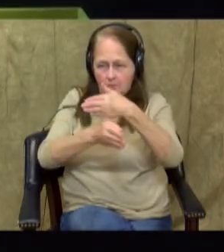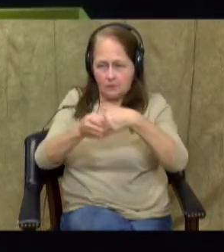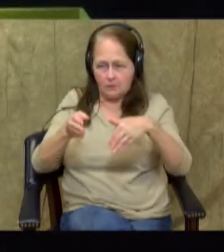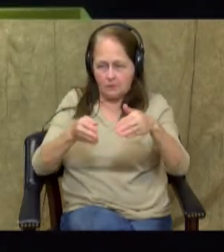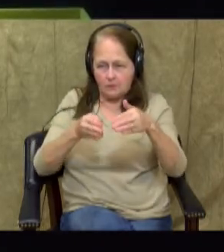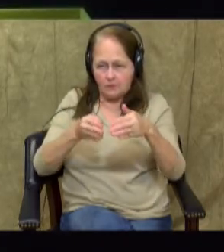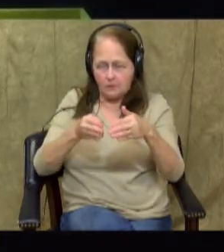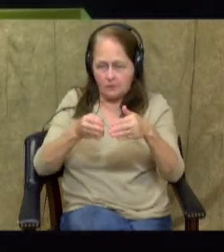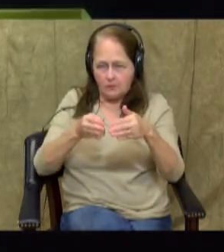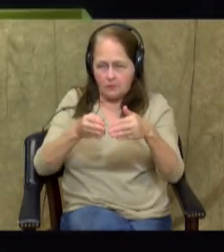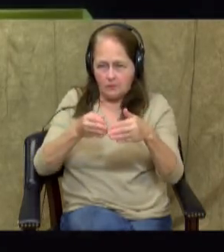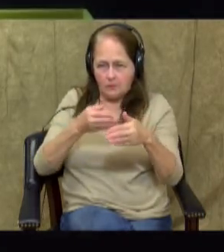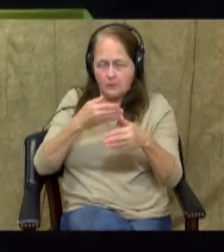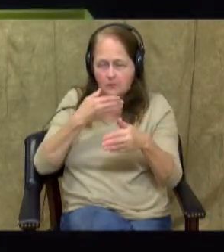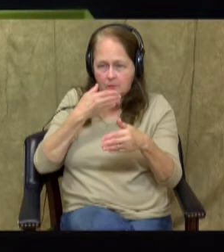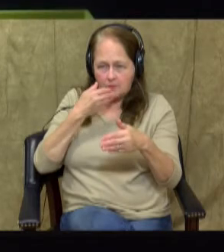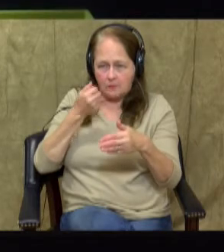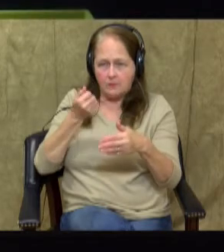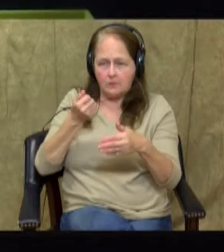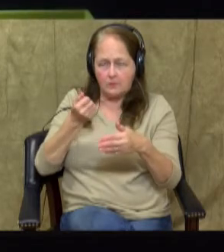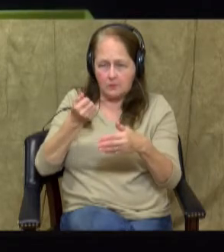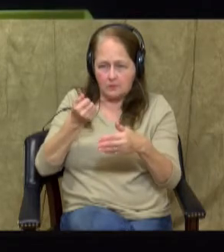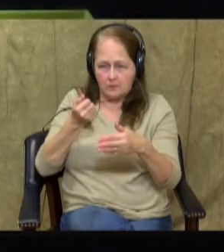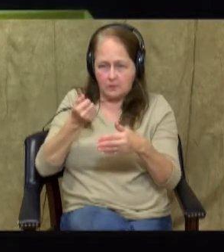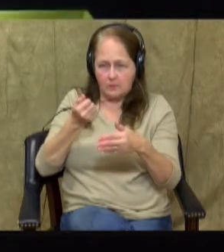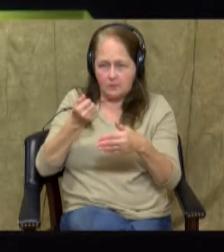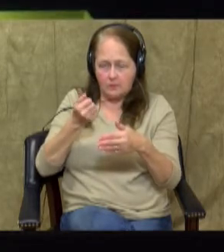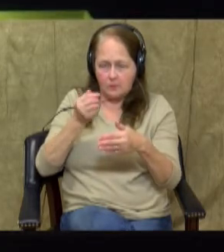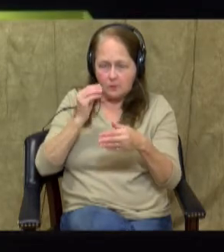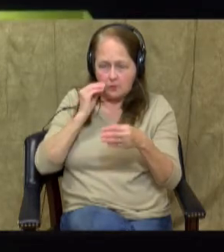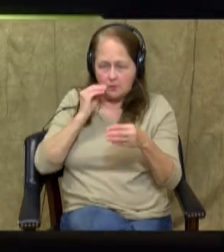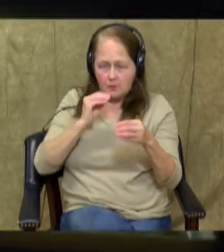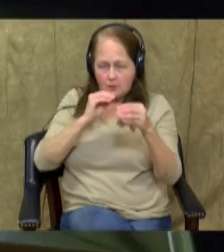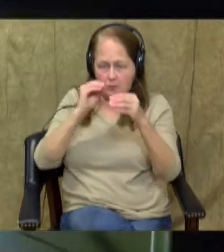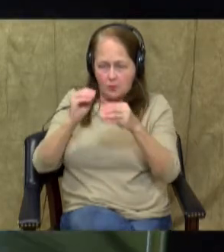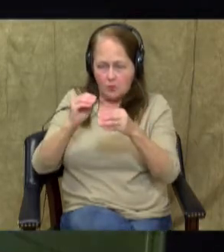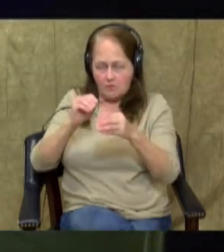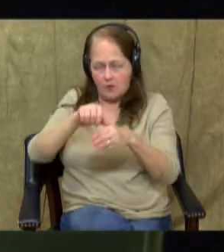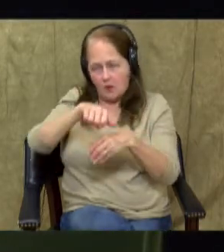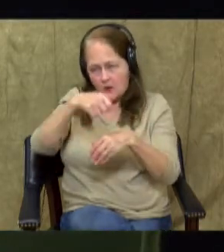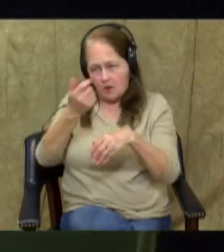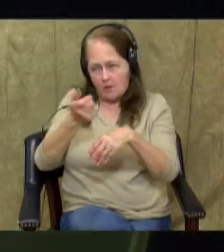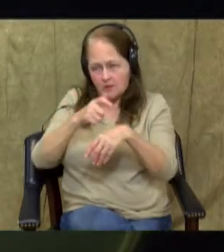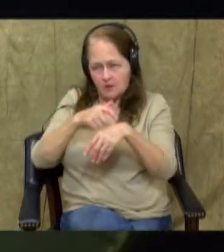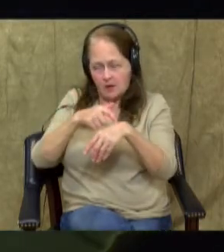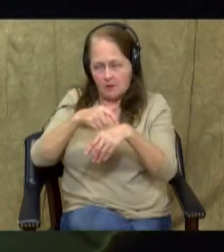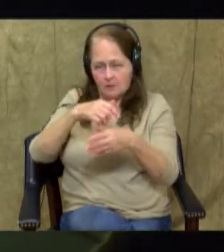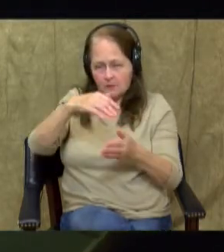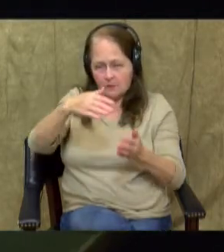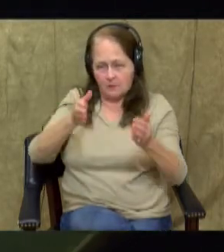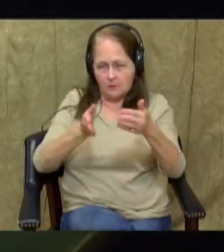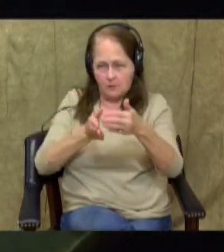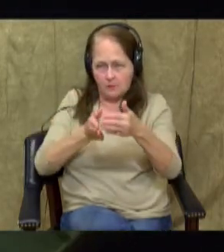Good? All right, I'm going to move him again. We're going to rotate another time.